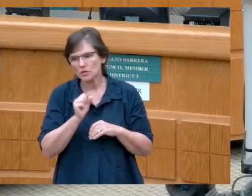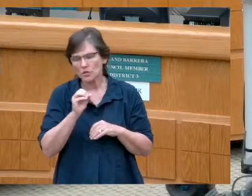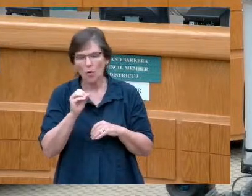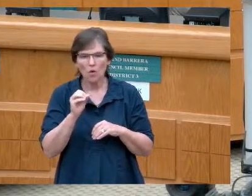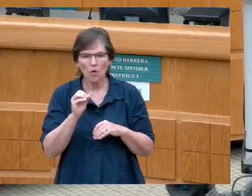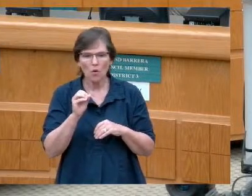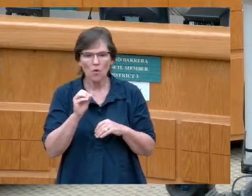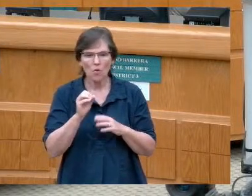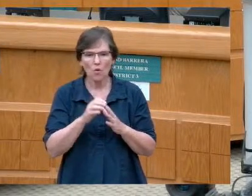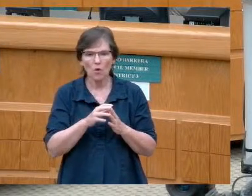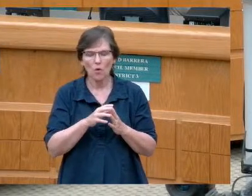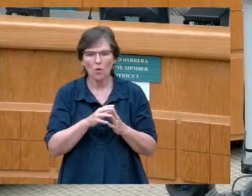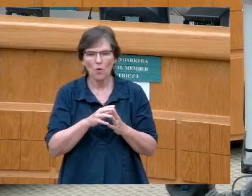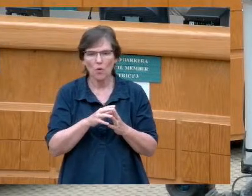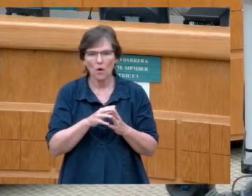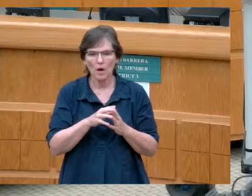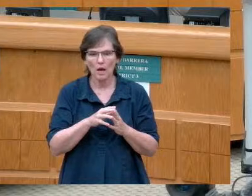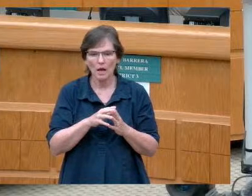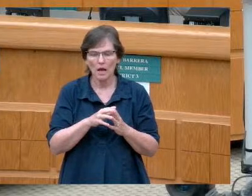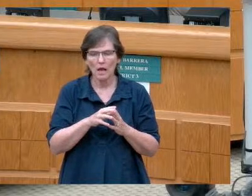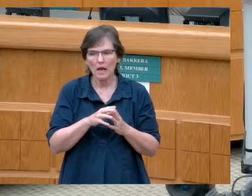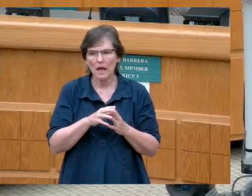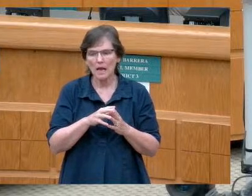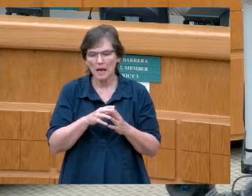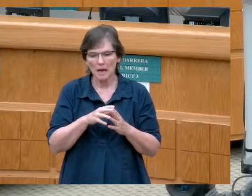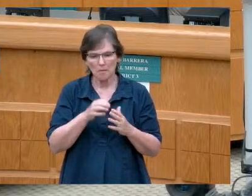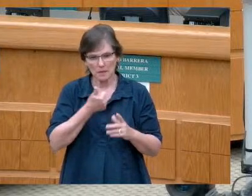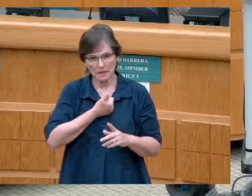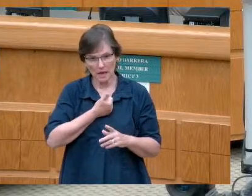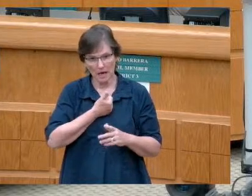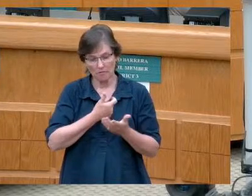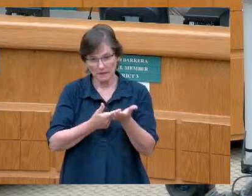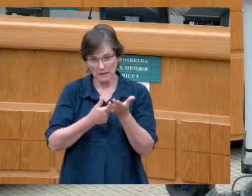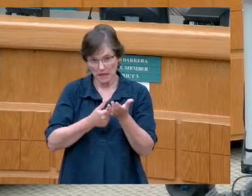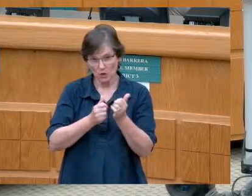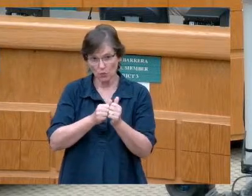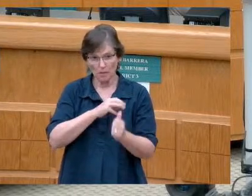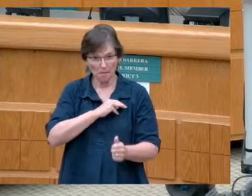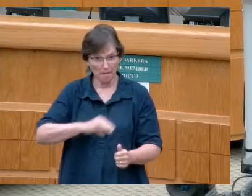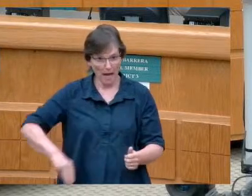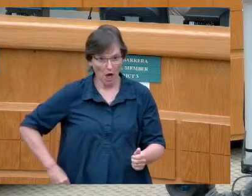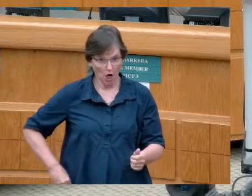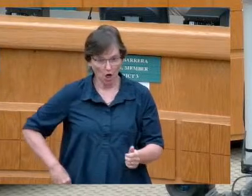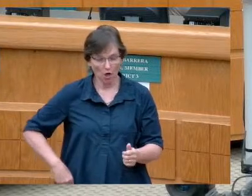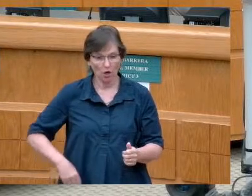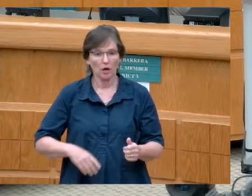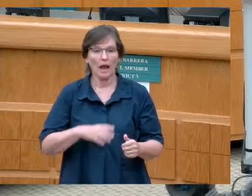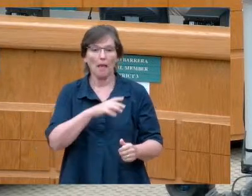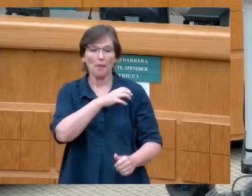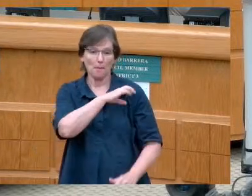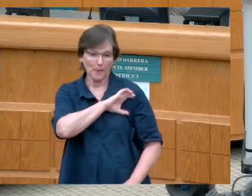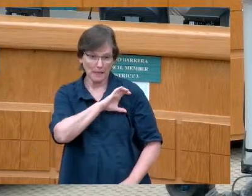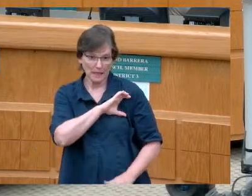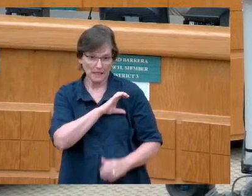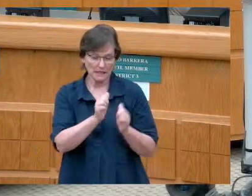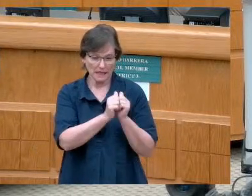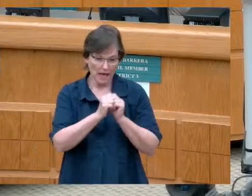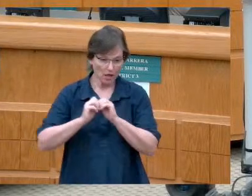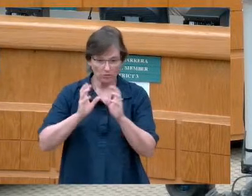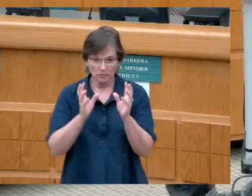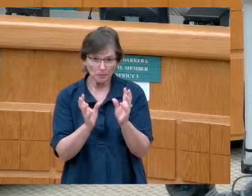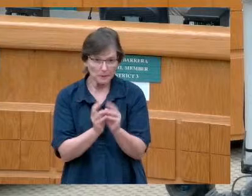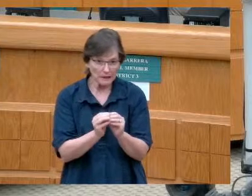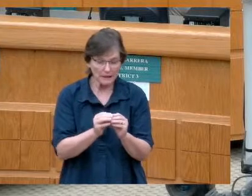bar. But after the mayor and I have spoken with them since yesterday, they're going to put together a new operational